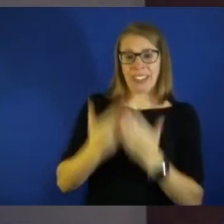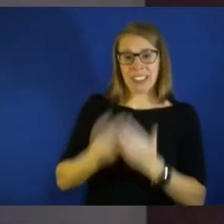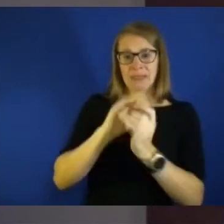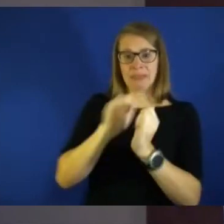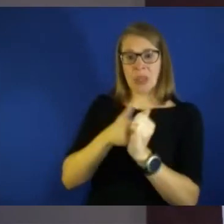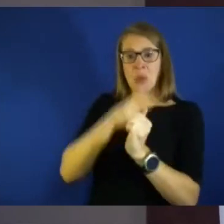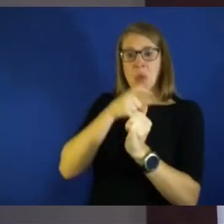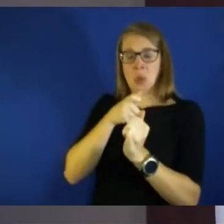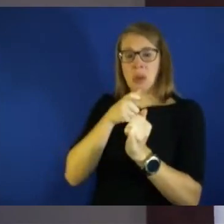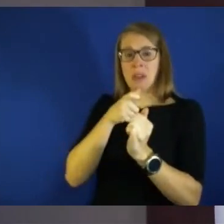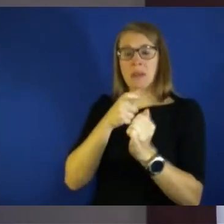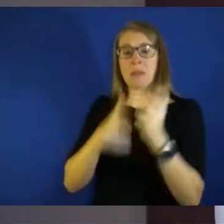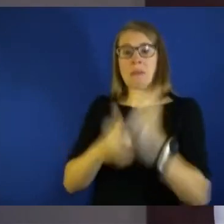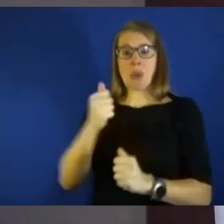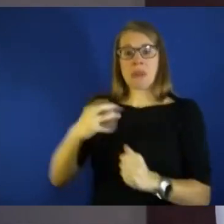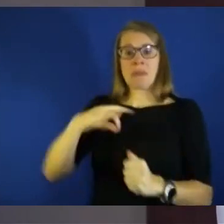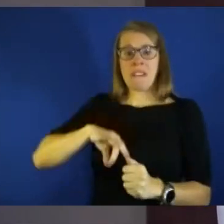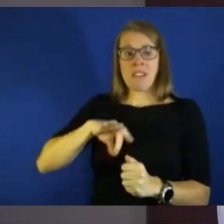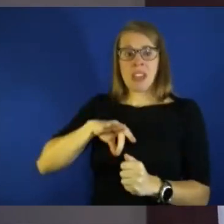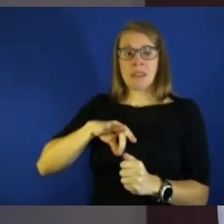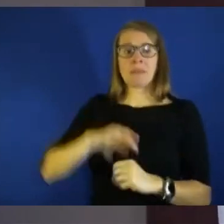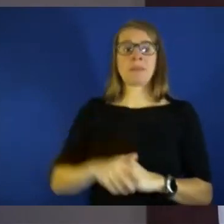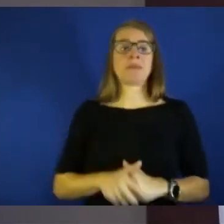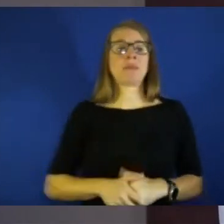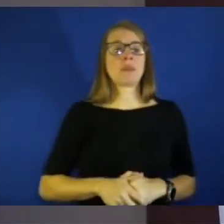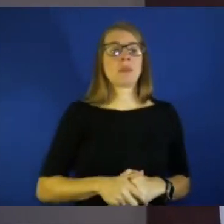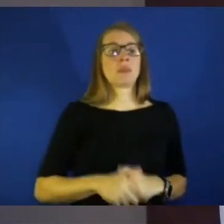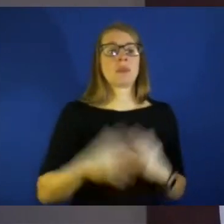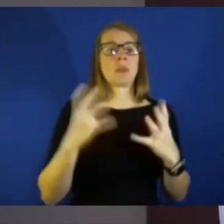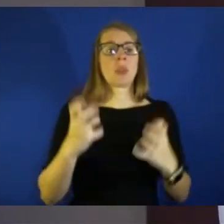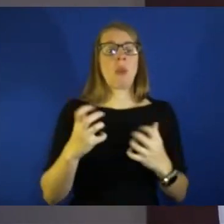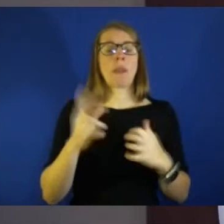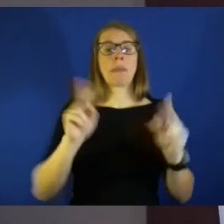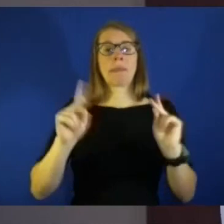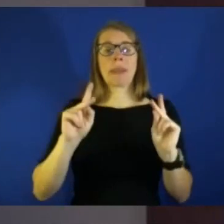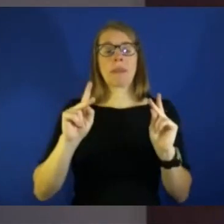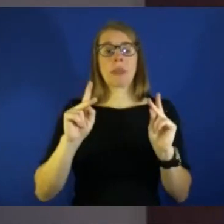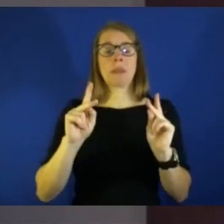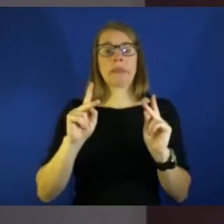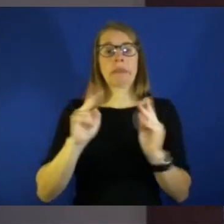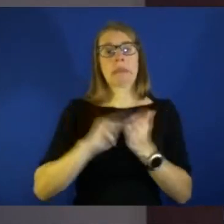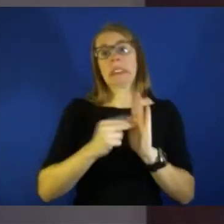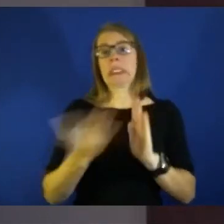most benefit. We particularly want to seek out people that are at the most risk. So this is a